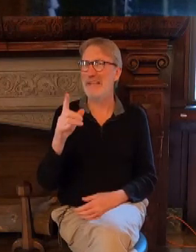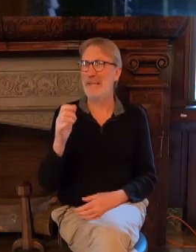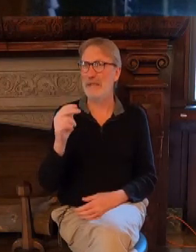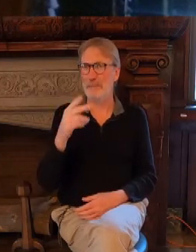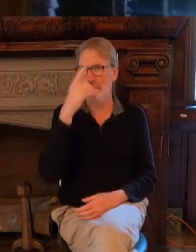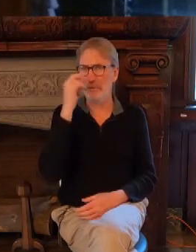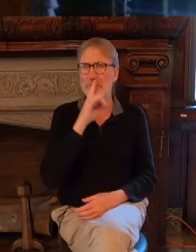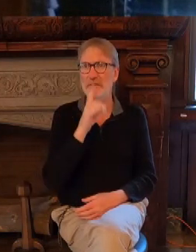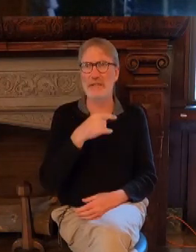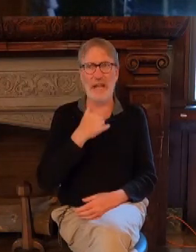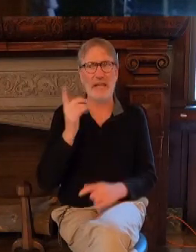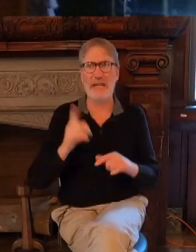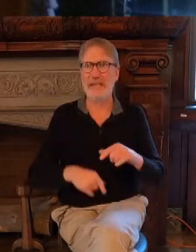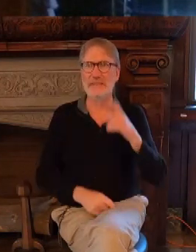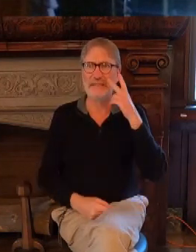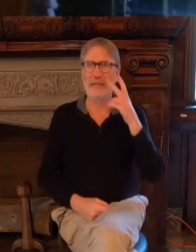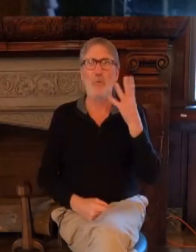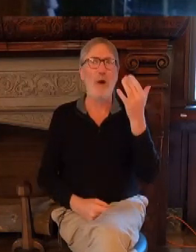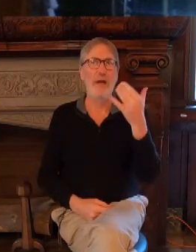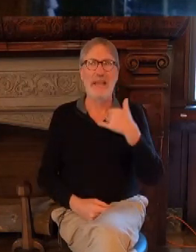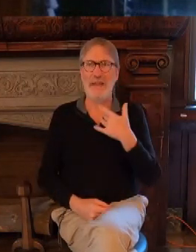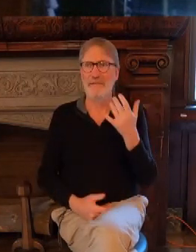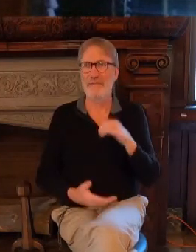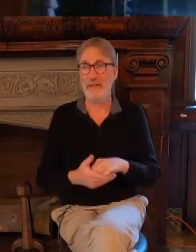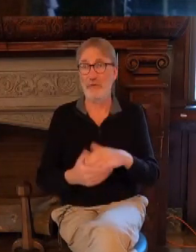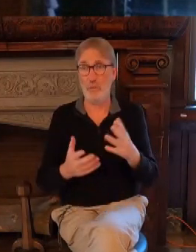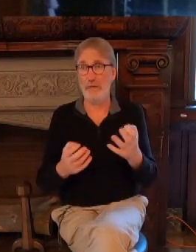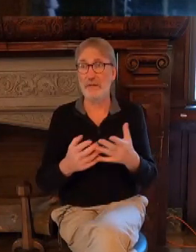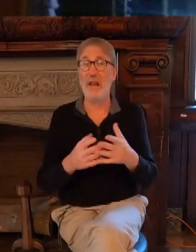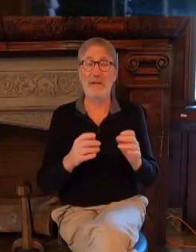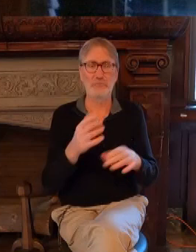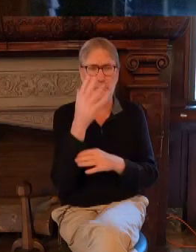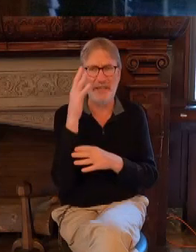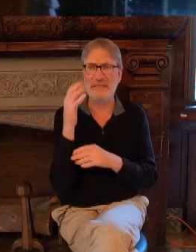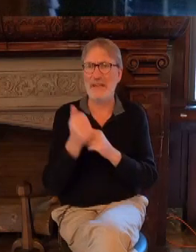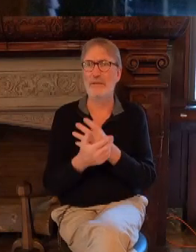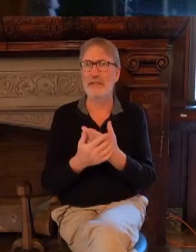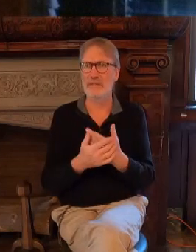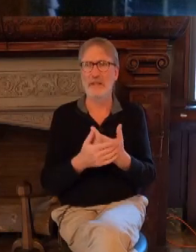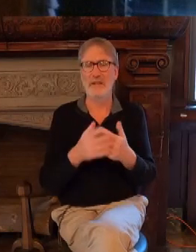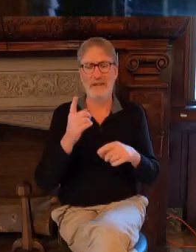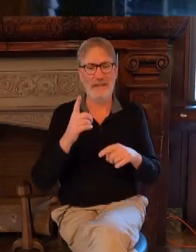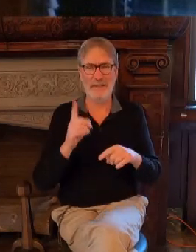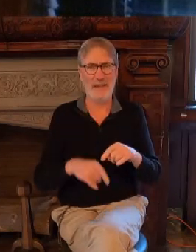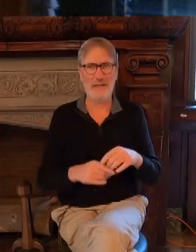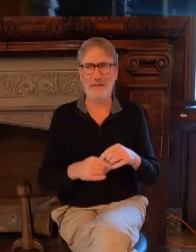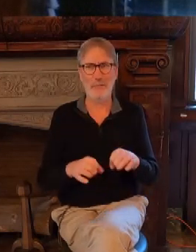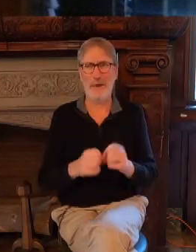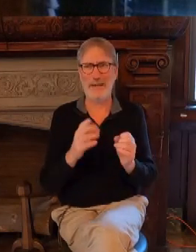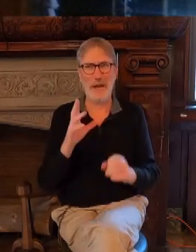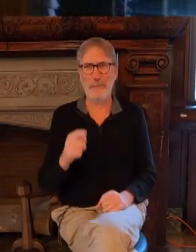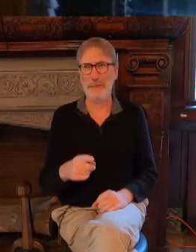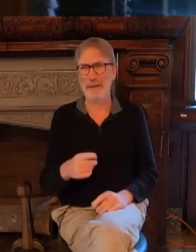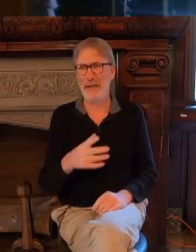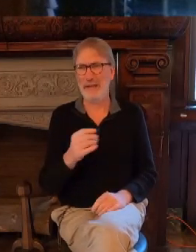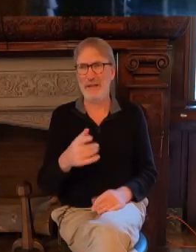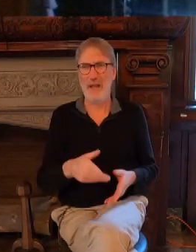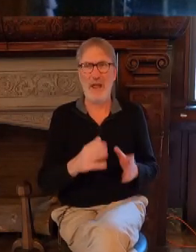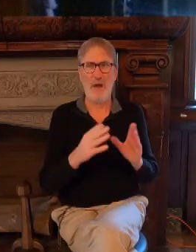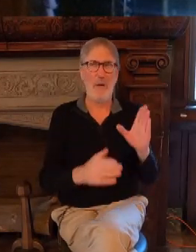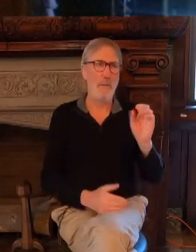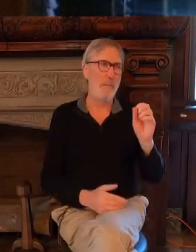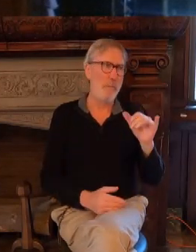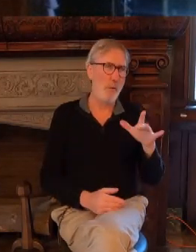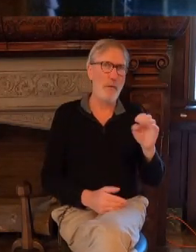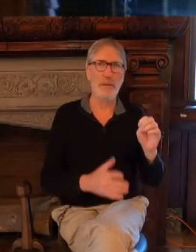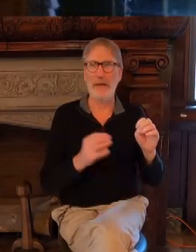because I can't see why we can't. If you do want landscaping there, you can't break it up and enable Boyle Street and Lorraine